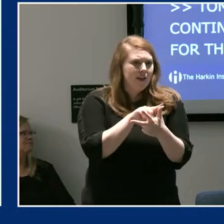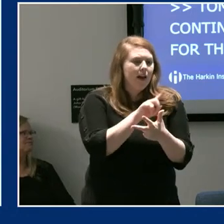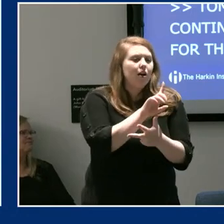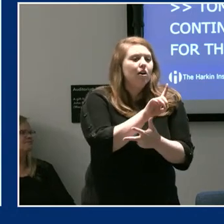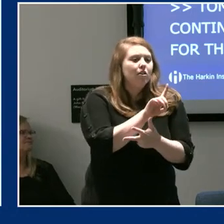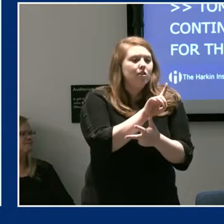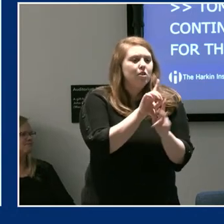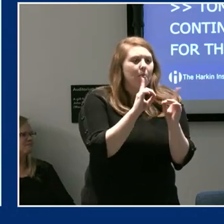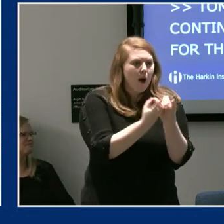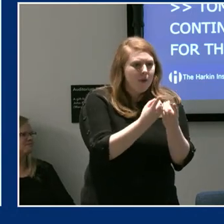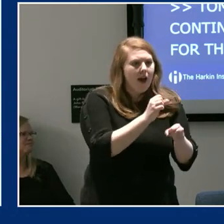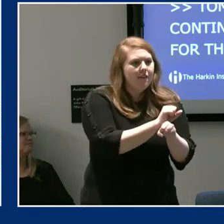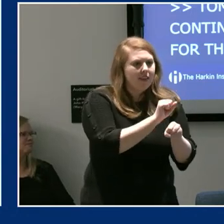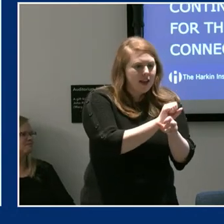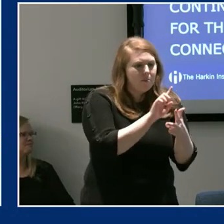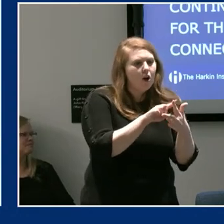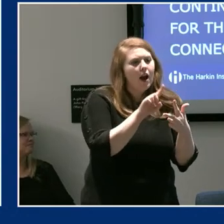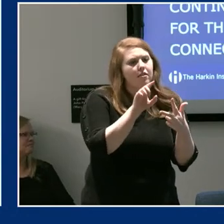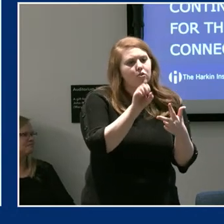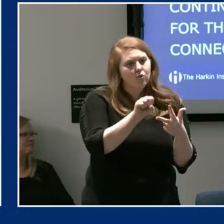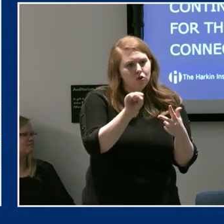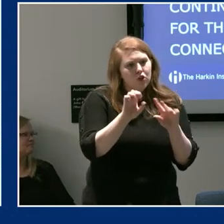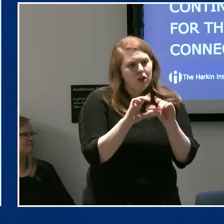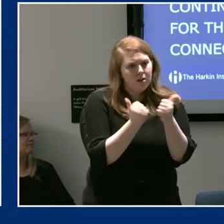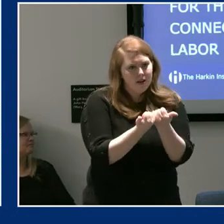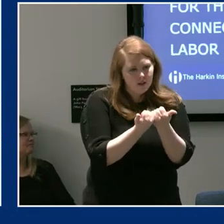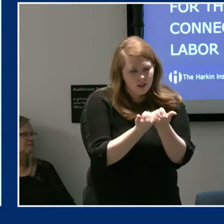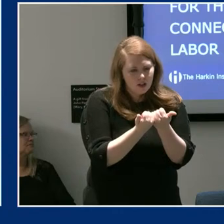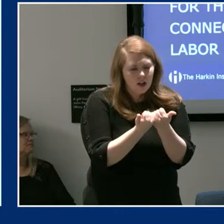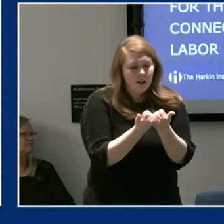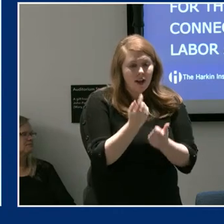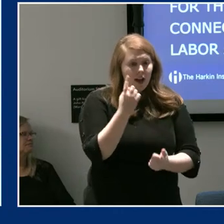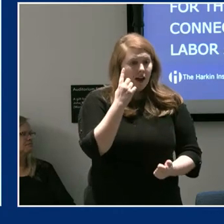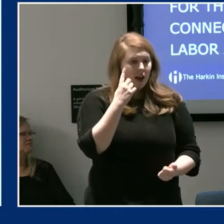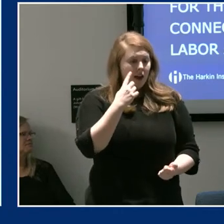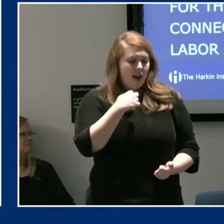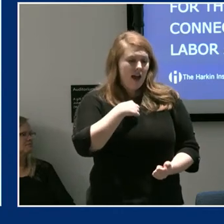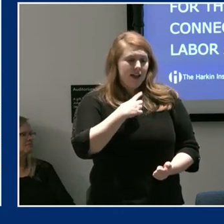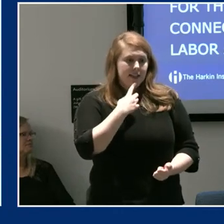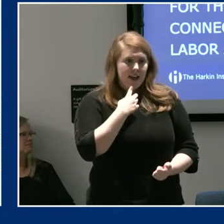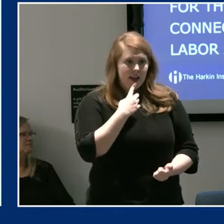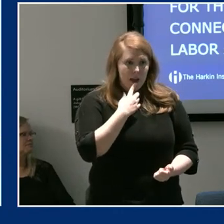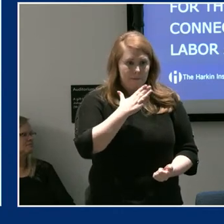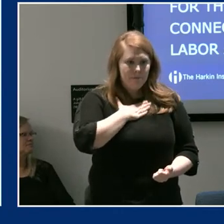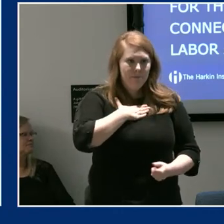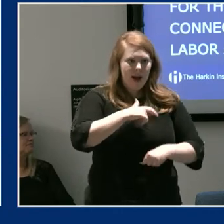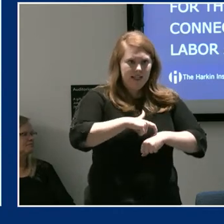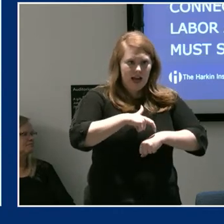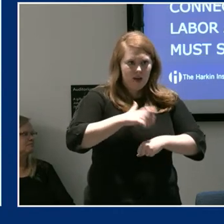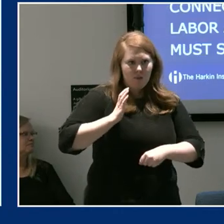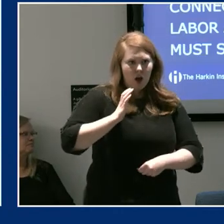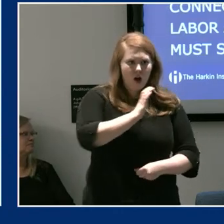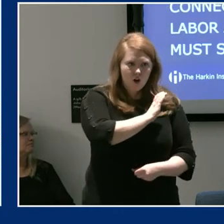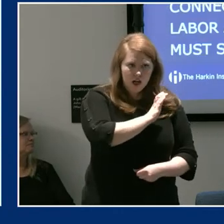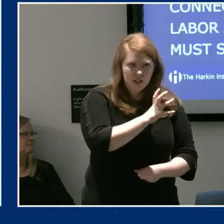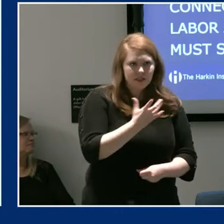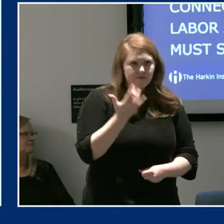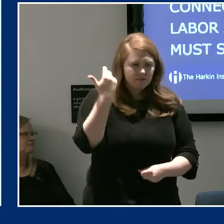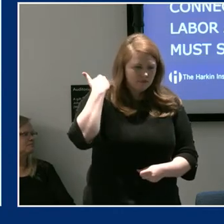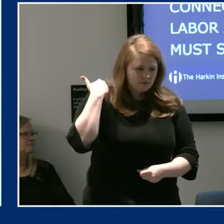Labor and Social Security Administration. I must say that during my tenure in the Congress, all those